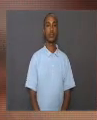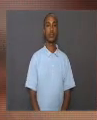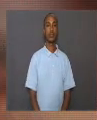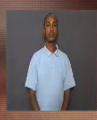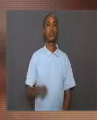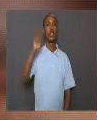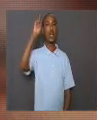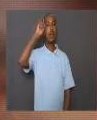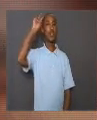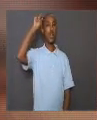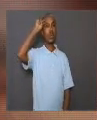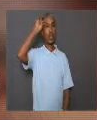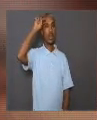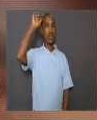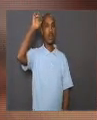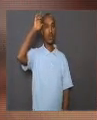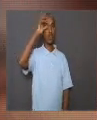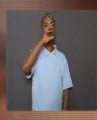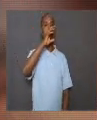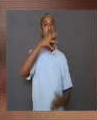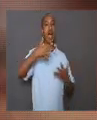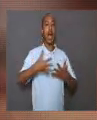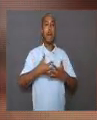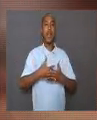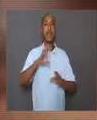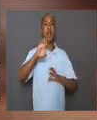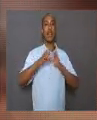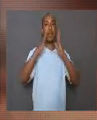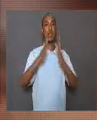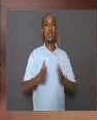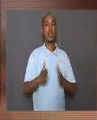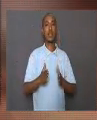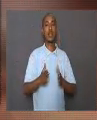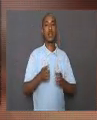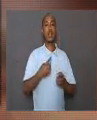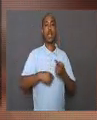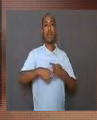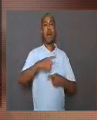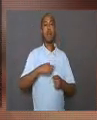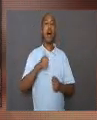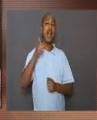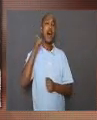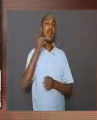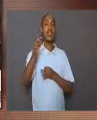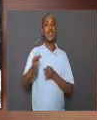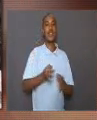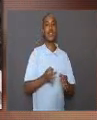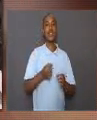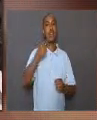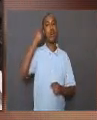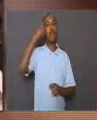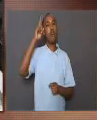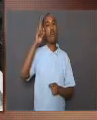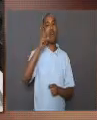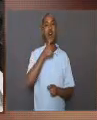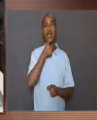Gilbert Newton Lewis, an American chemist, came up with another definition for